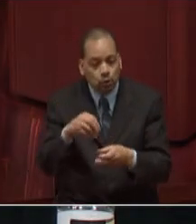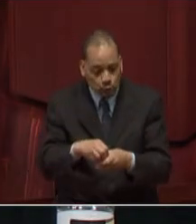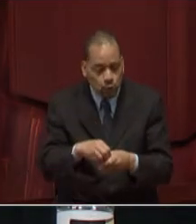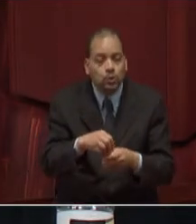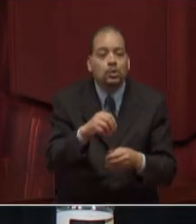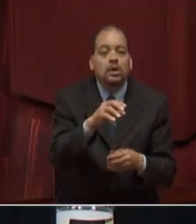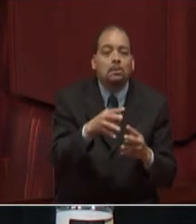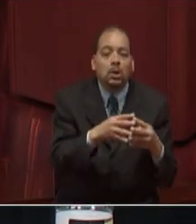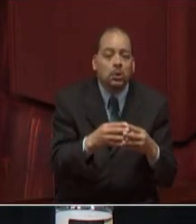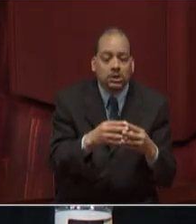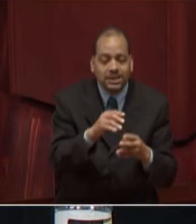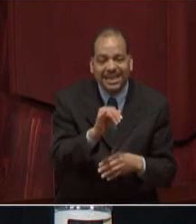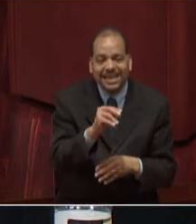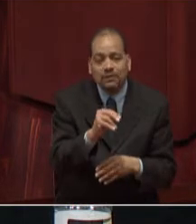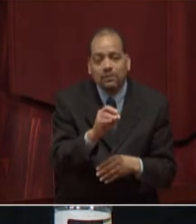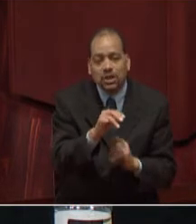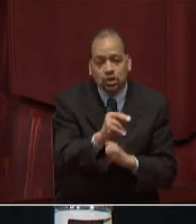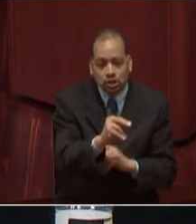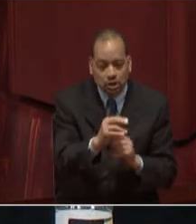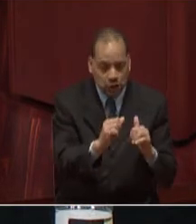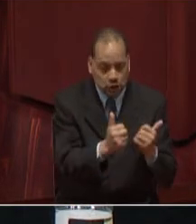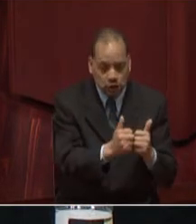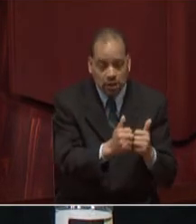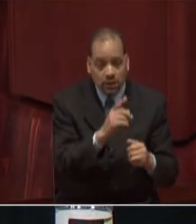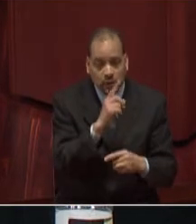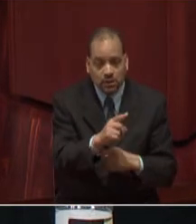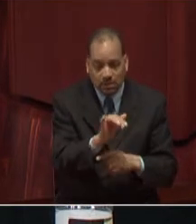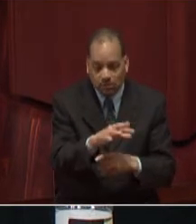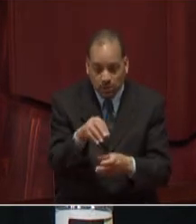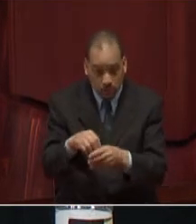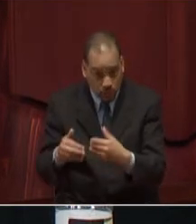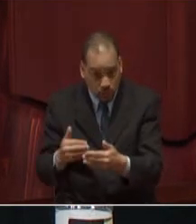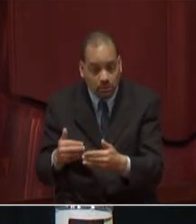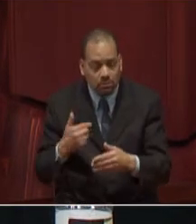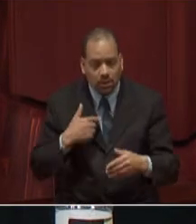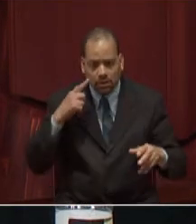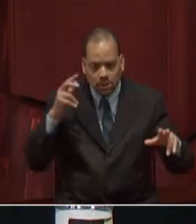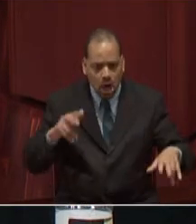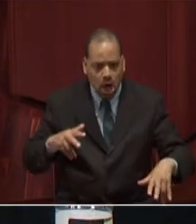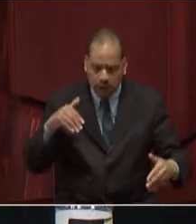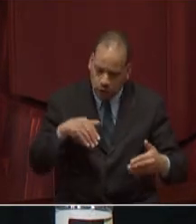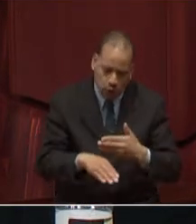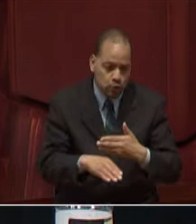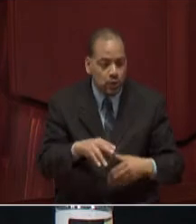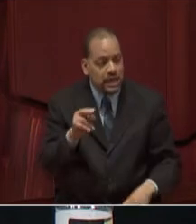process, to my utter surprise, I was walking into the very first National Security Council